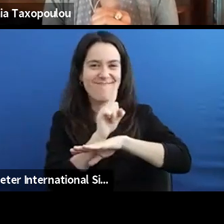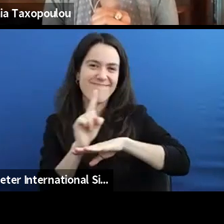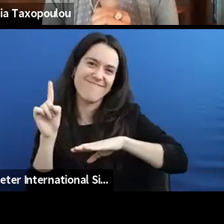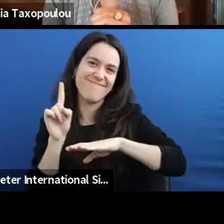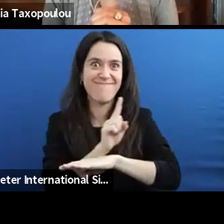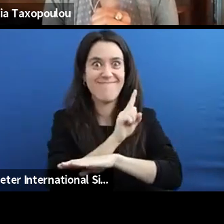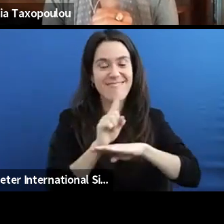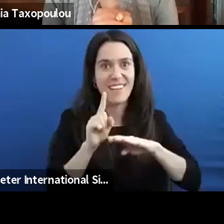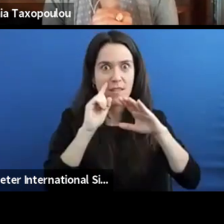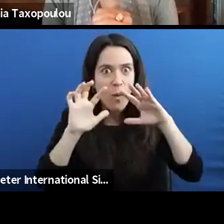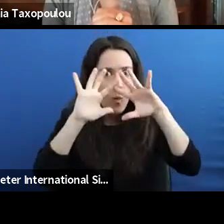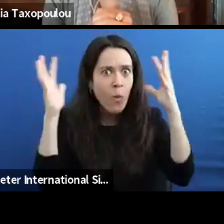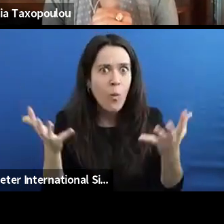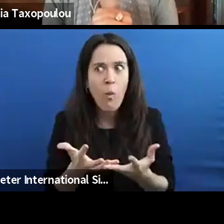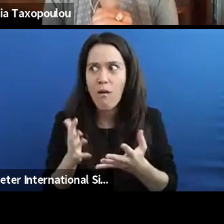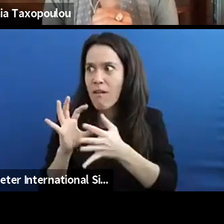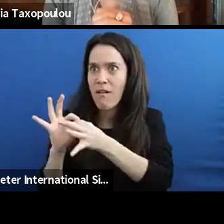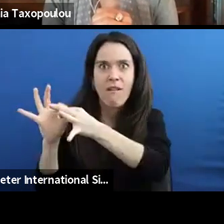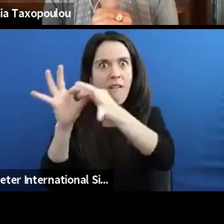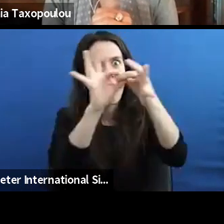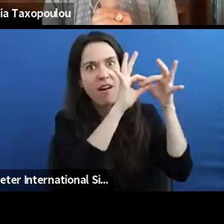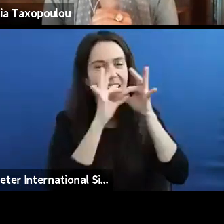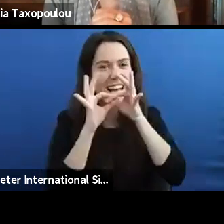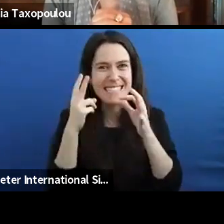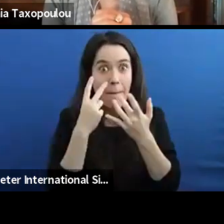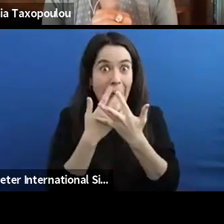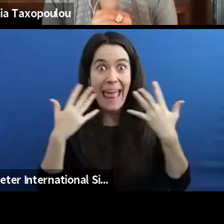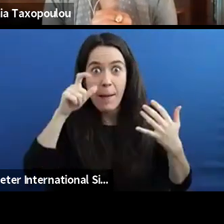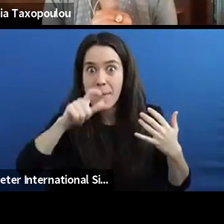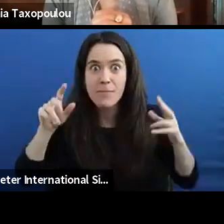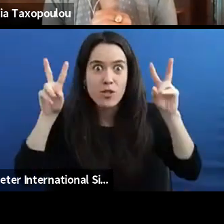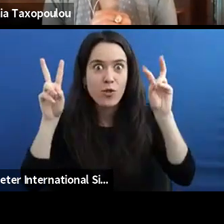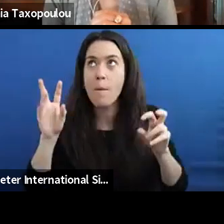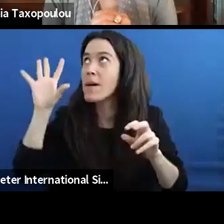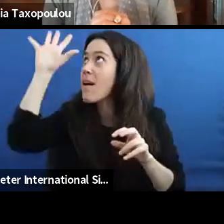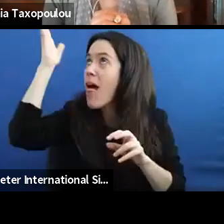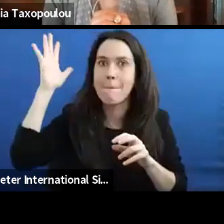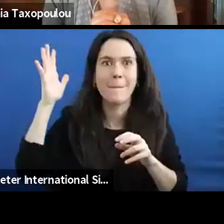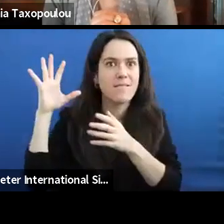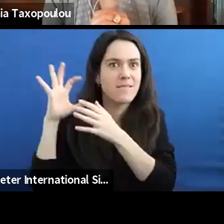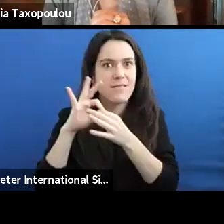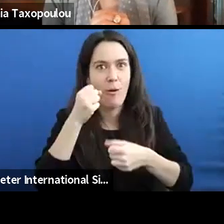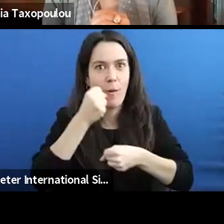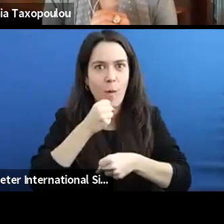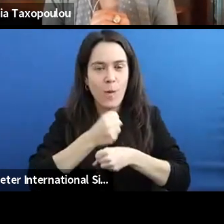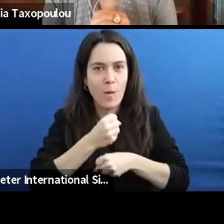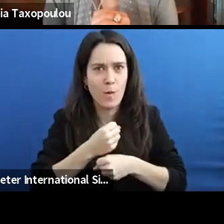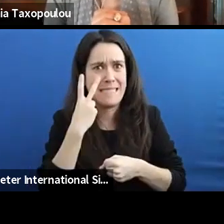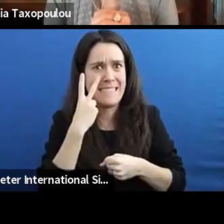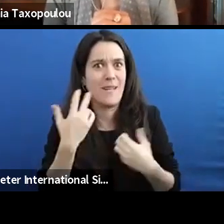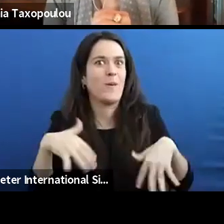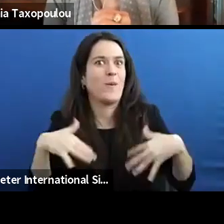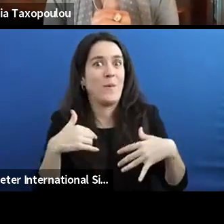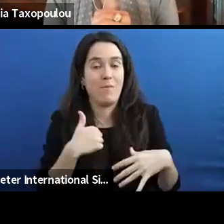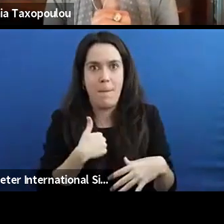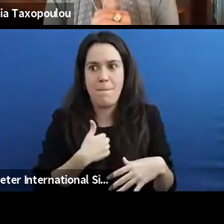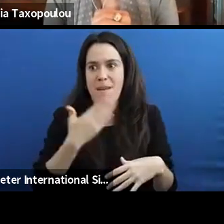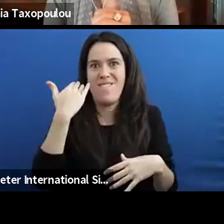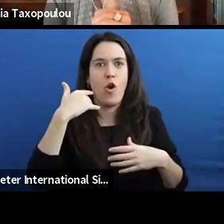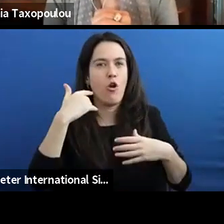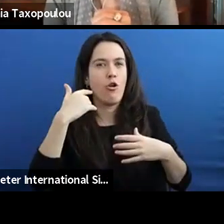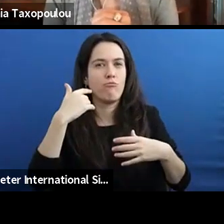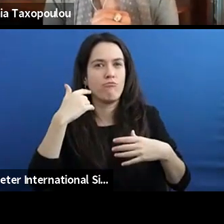people worldwide are working on this topic. And yeah, we had the chance to work together. I was an adapted dramaturg for